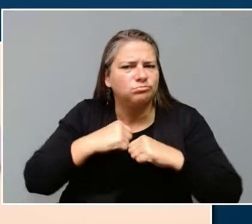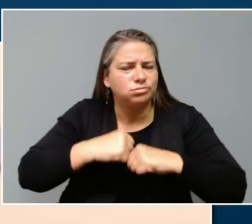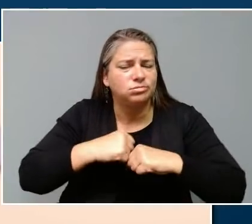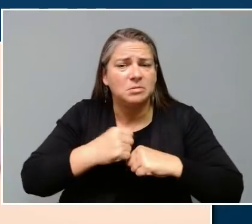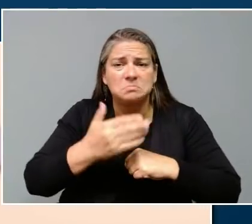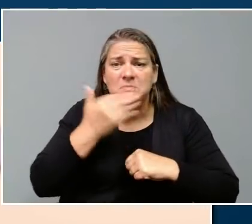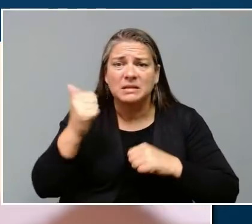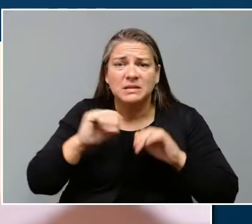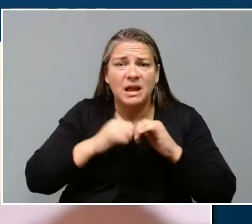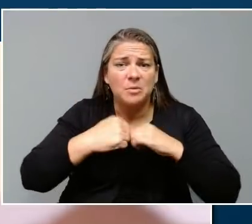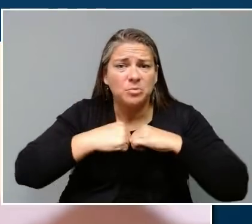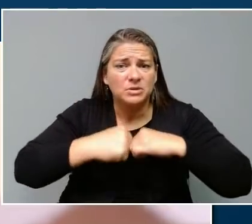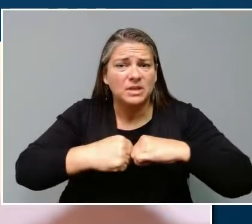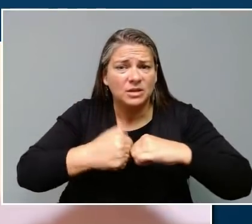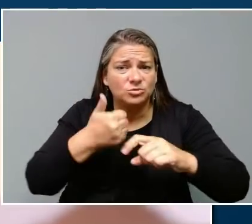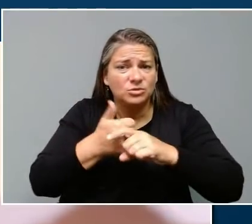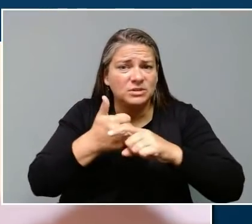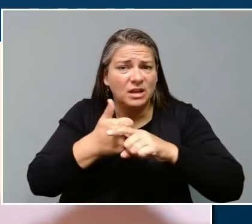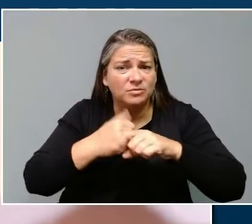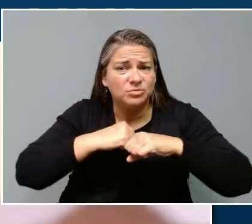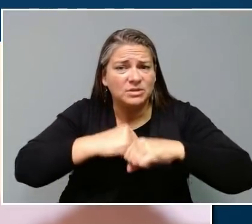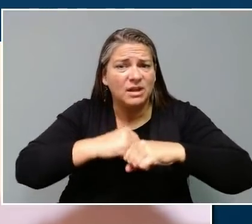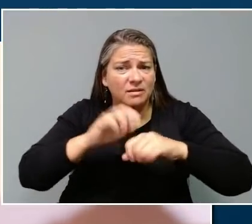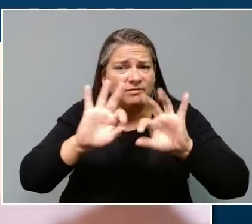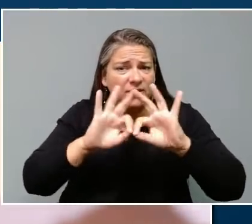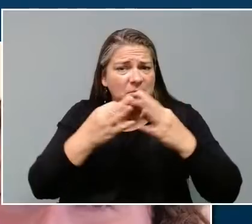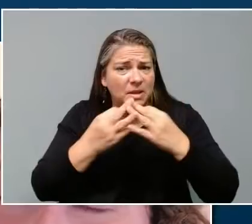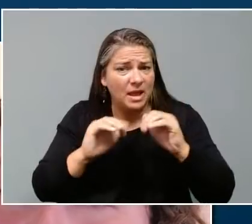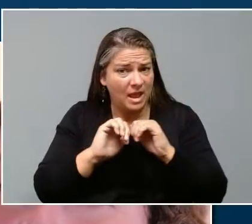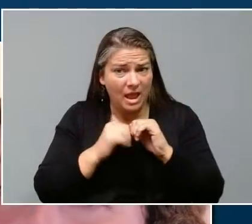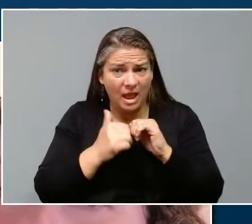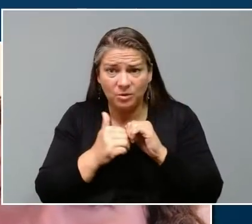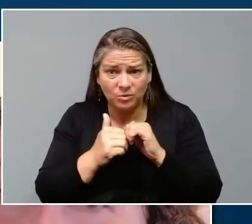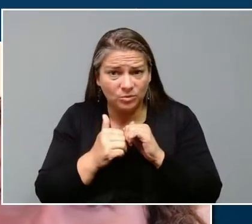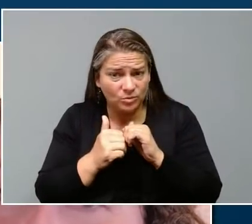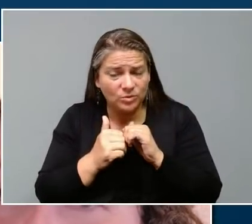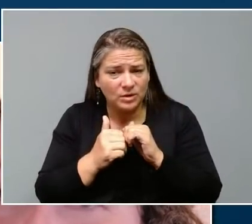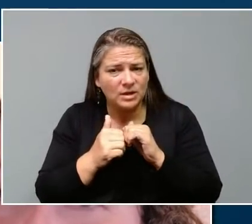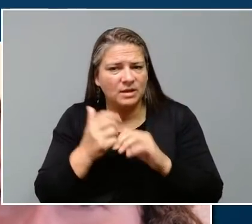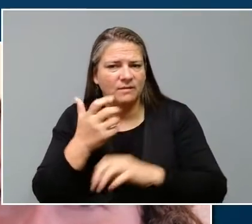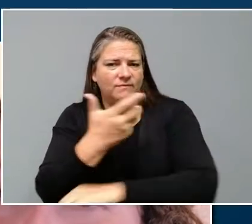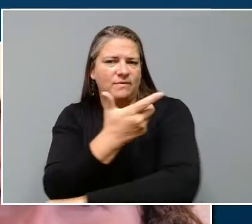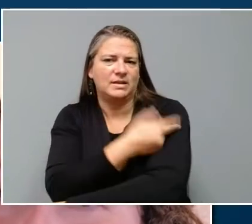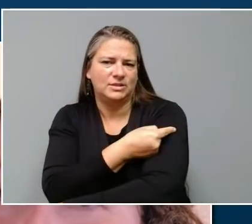protect yourself and your family The best way to protect yourself and your family is to get vaccinated.